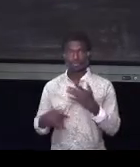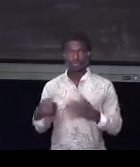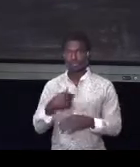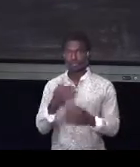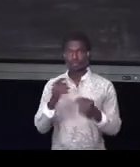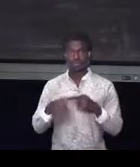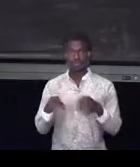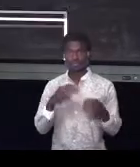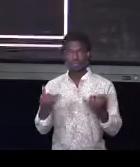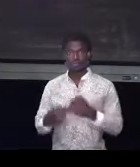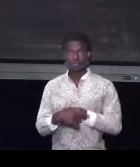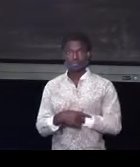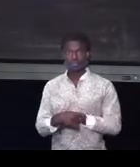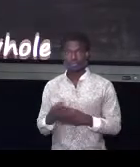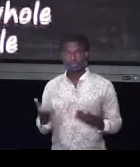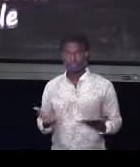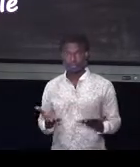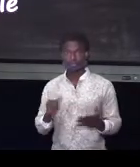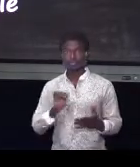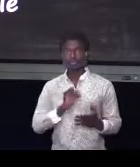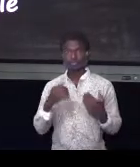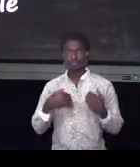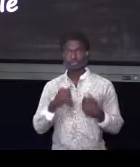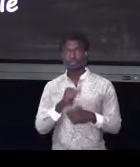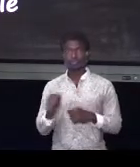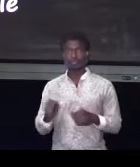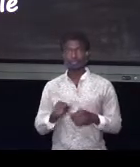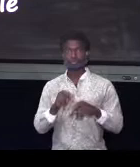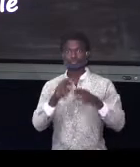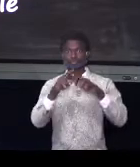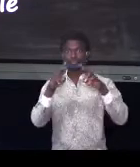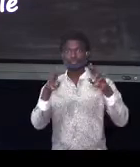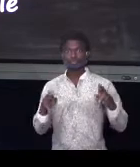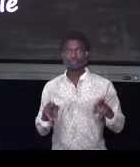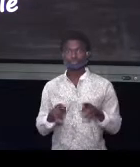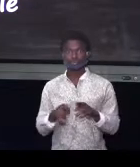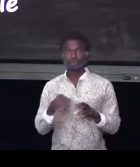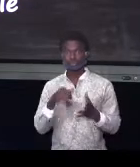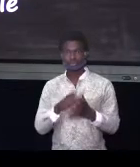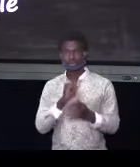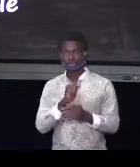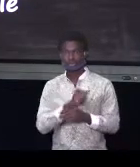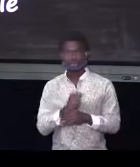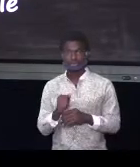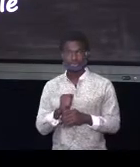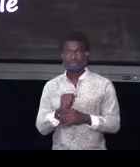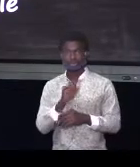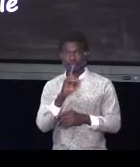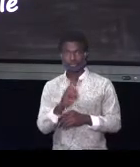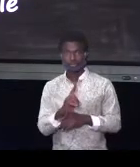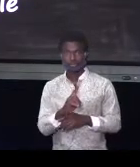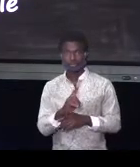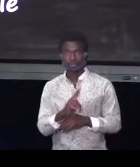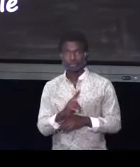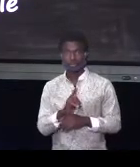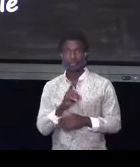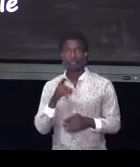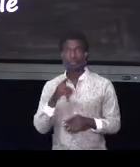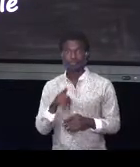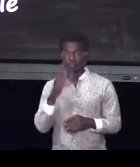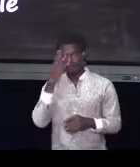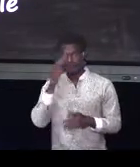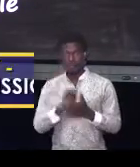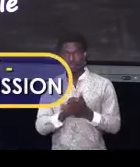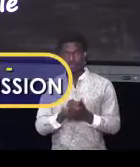that we want to do today. Here I have a rectangle. It is a whole rectangle, one whole. You know, I